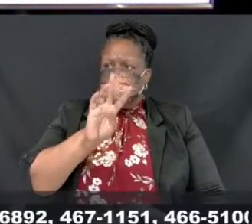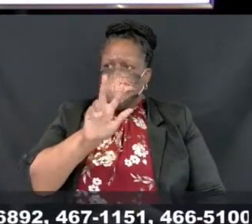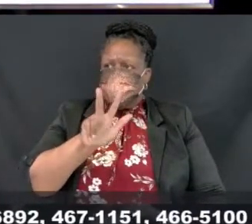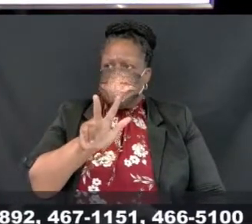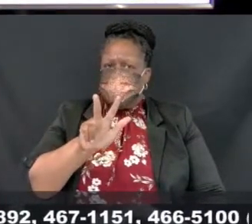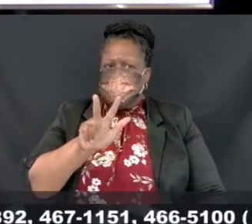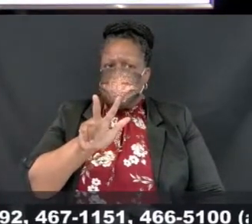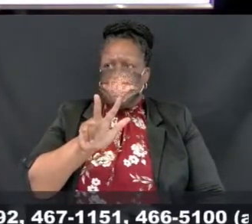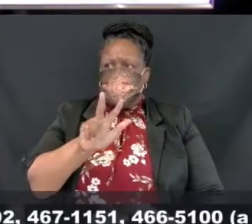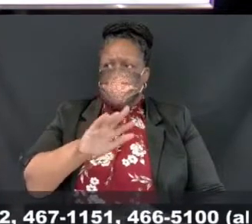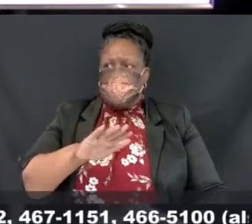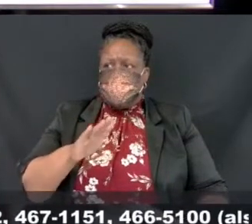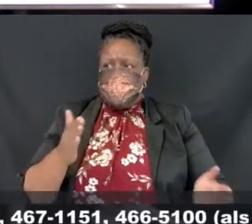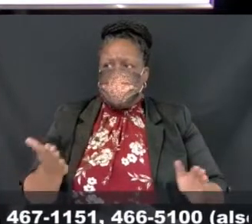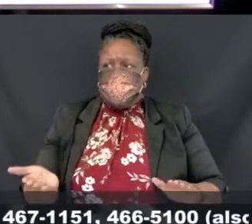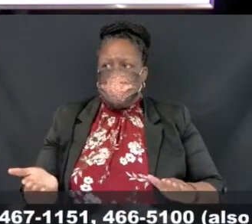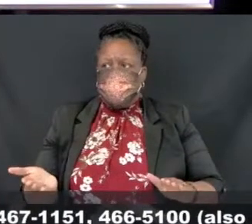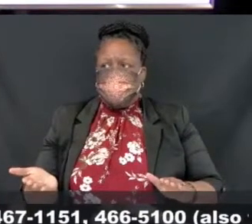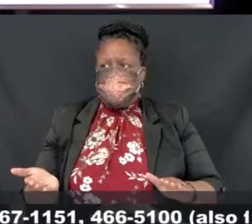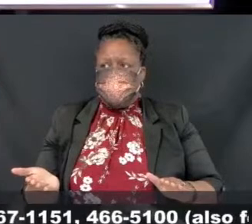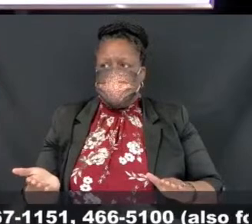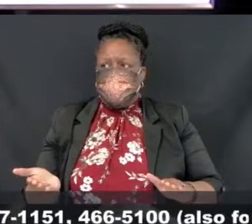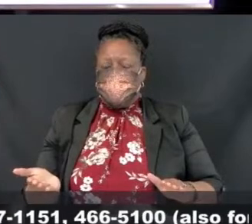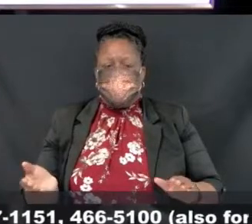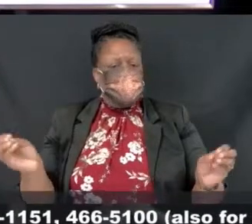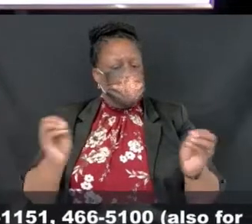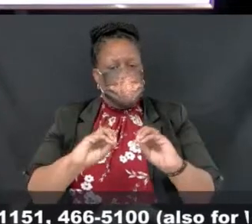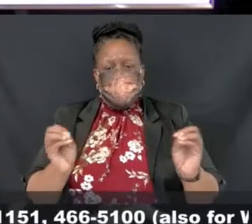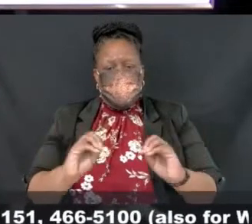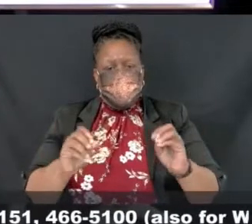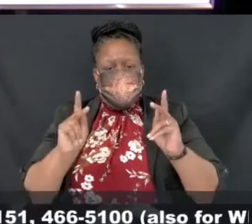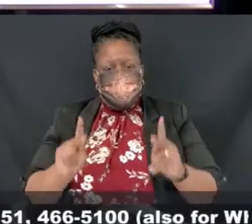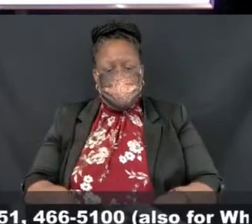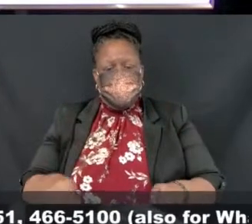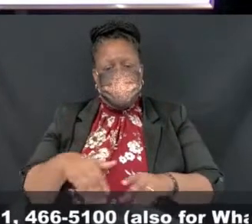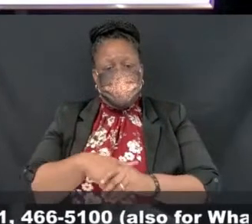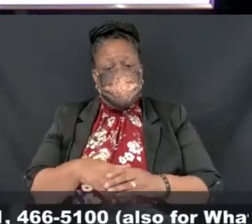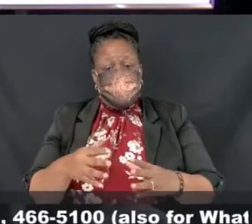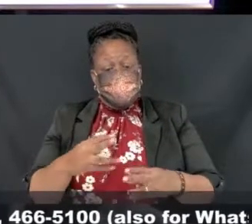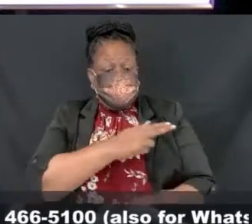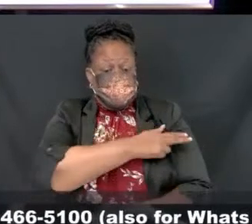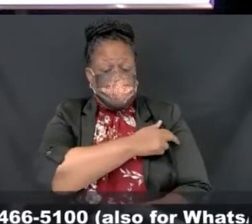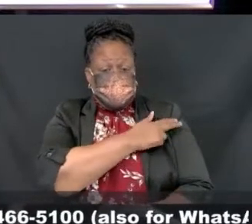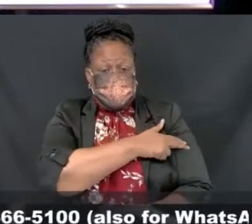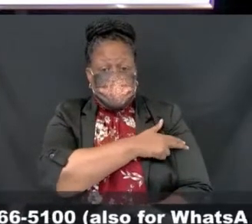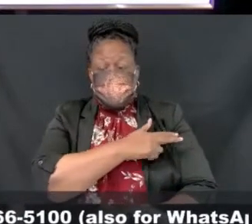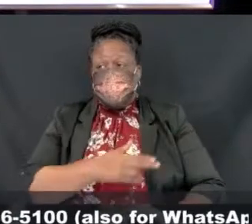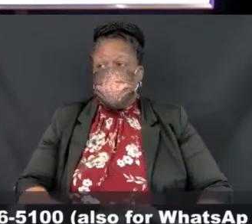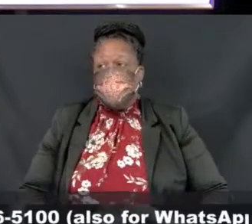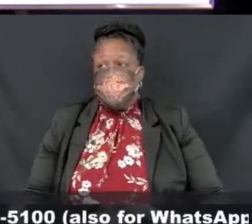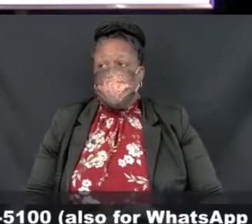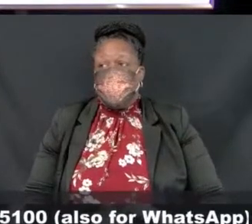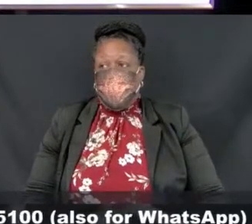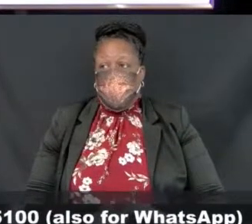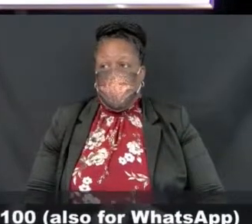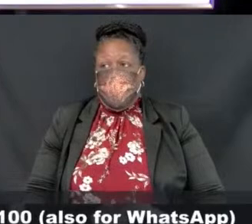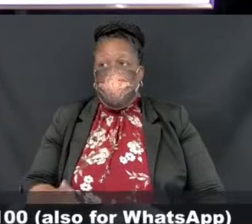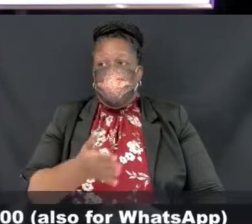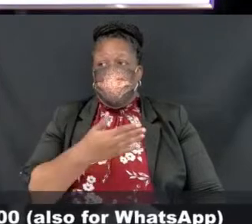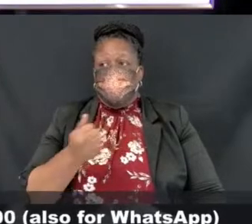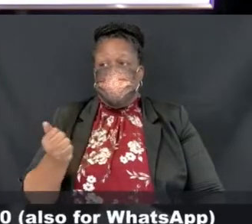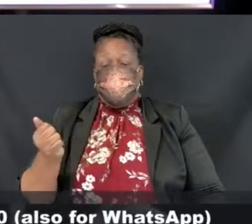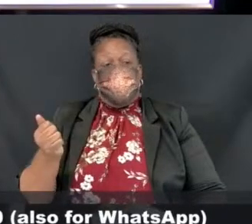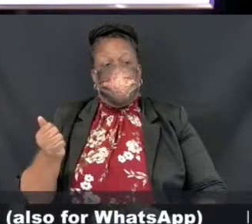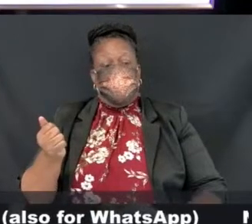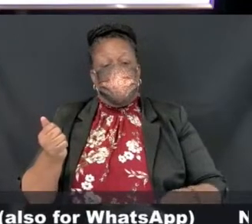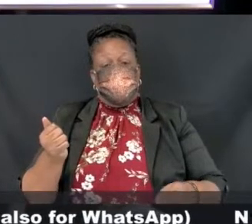preventable. Today, we have 0 patients hospitalized in St. Kitts and Nevis, and the COVID wards have been closed for about